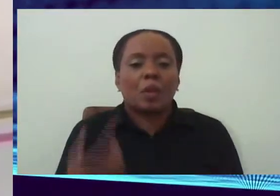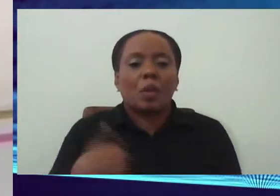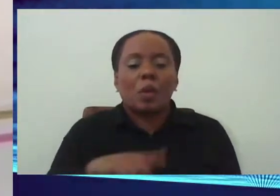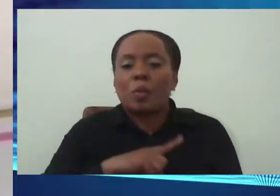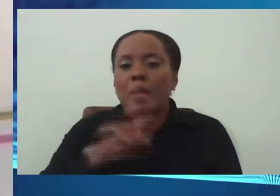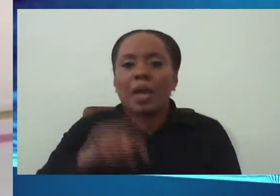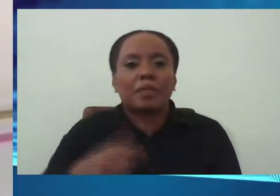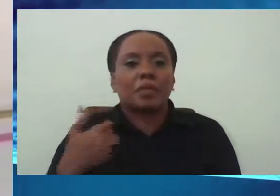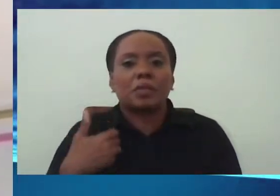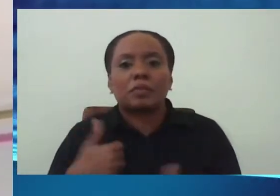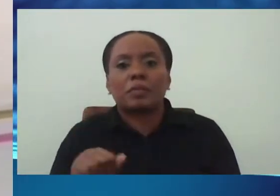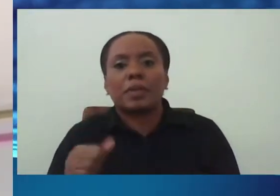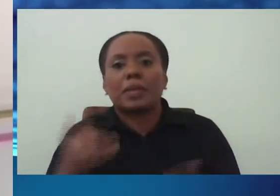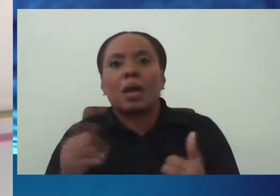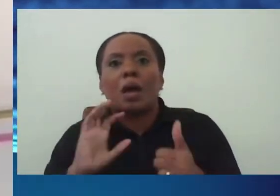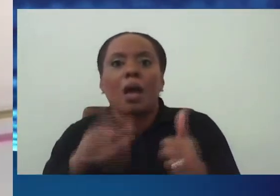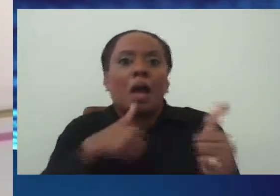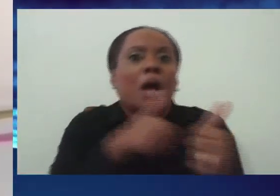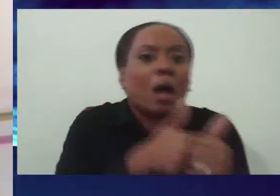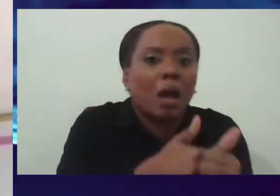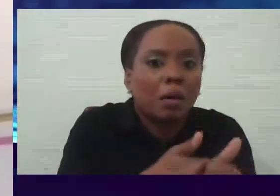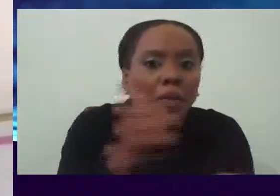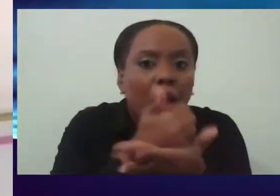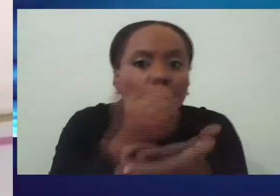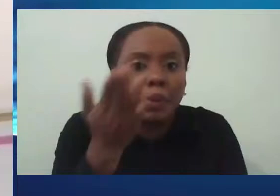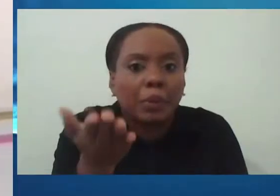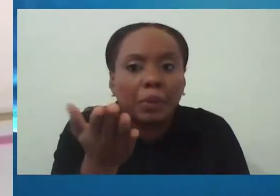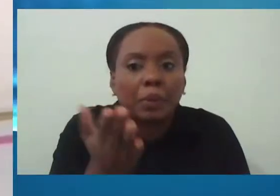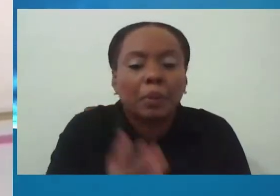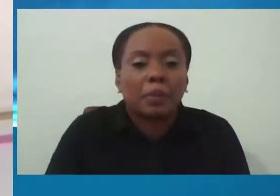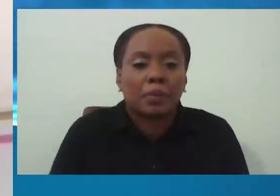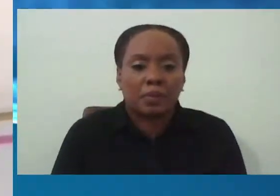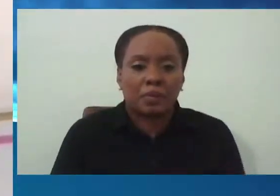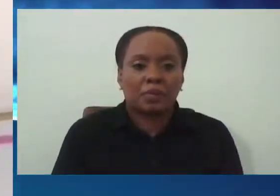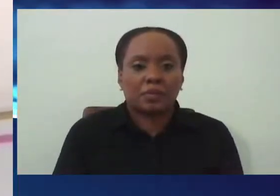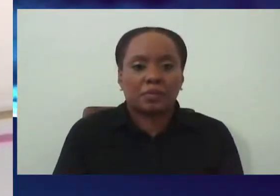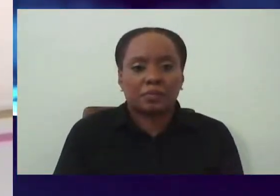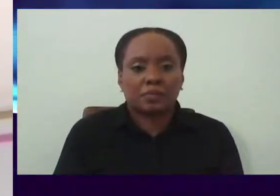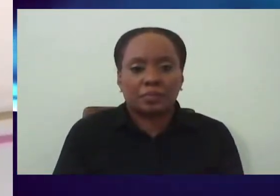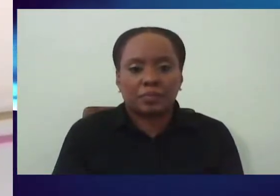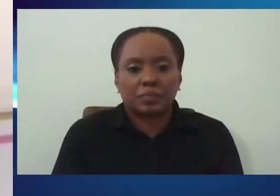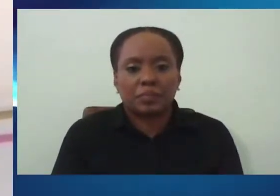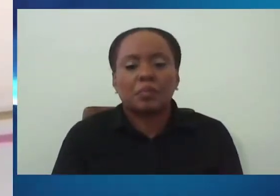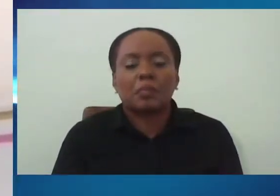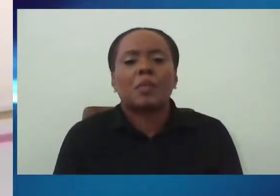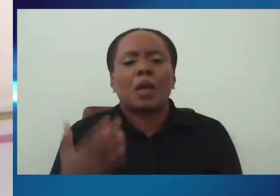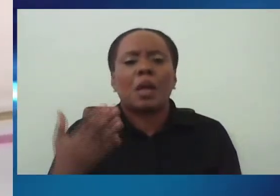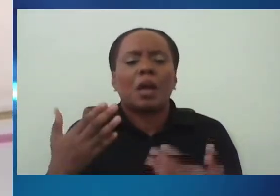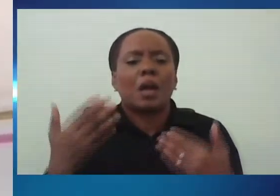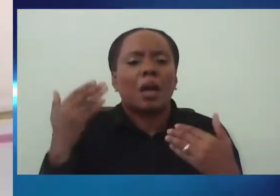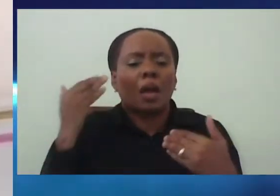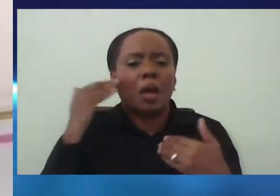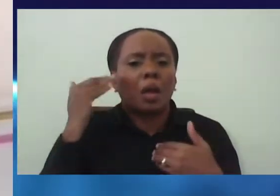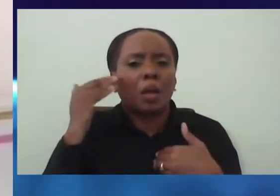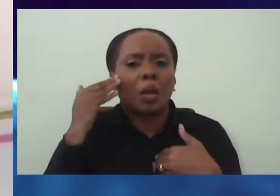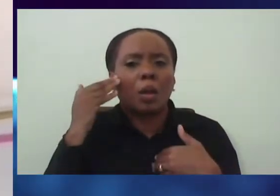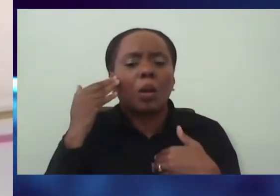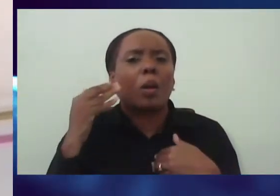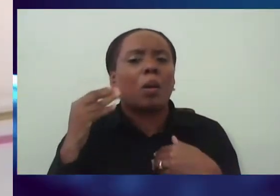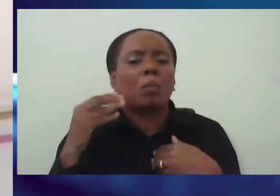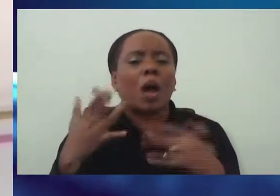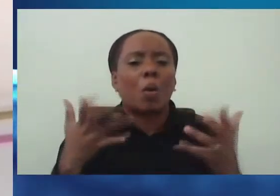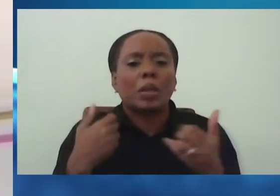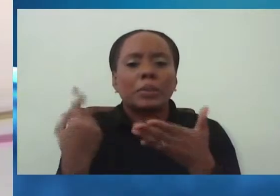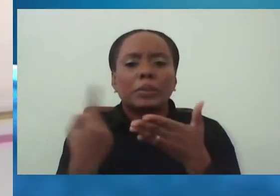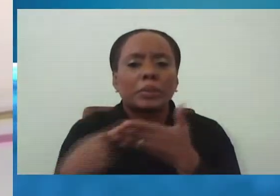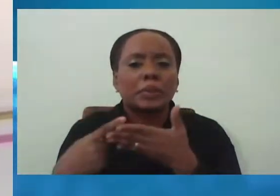I think that there is a very useful graph as it relates to cancer in particular, how